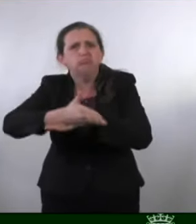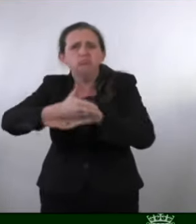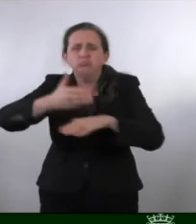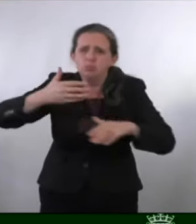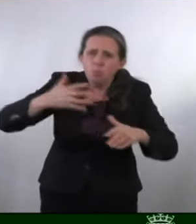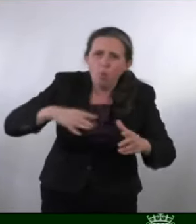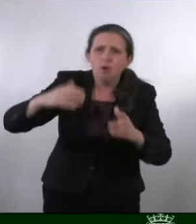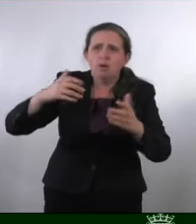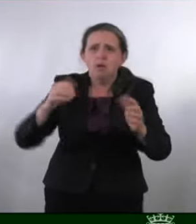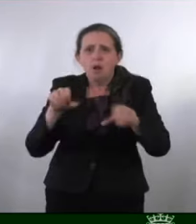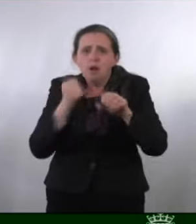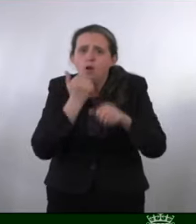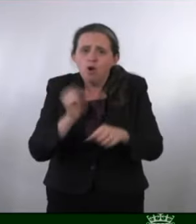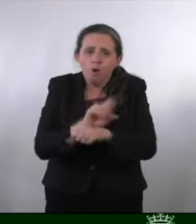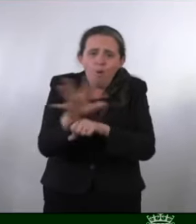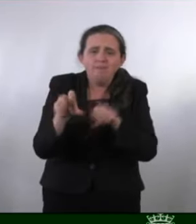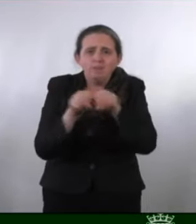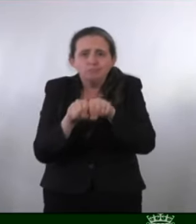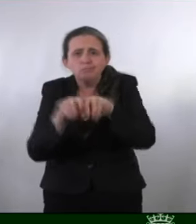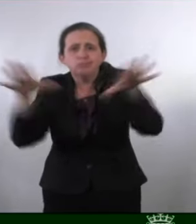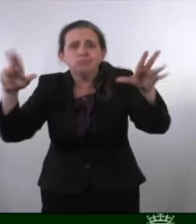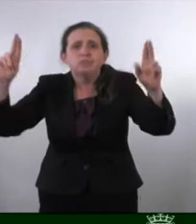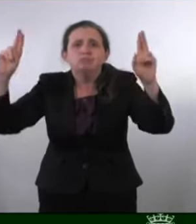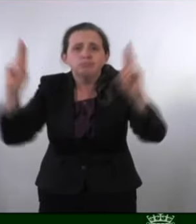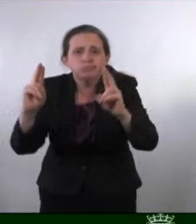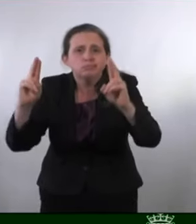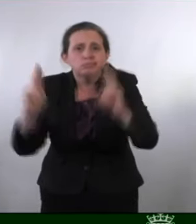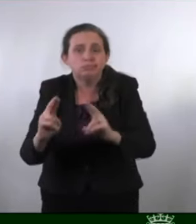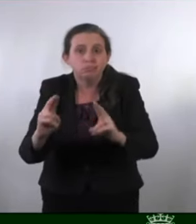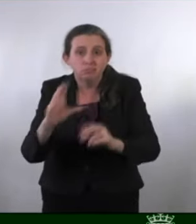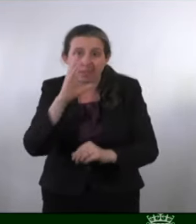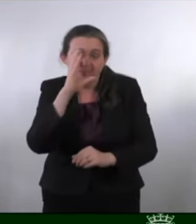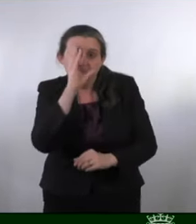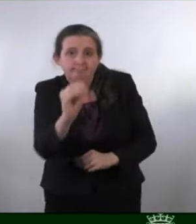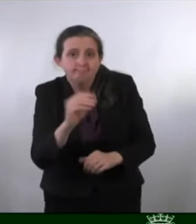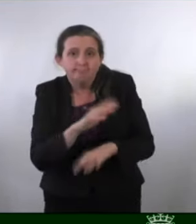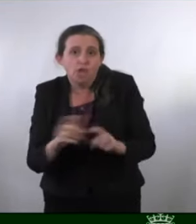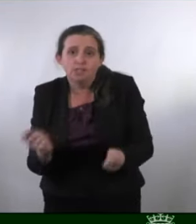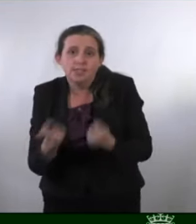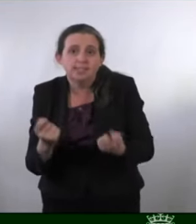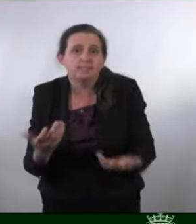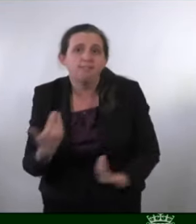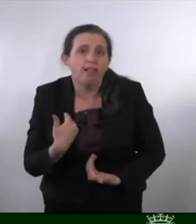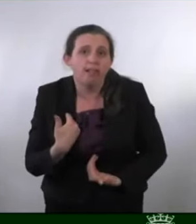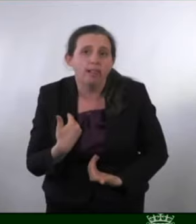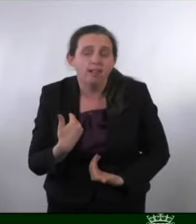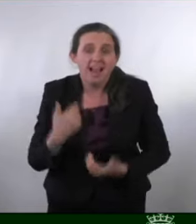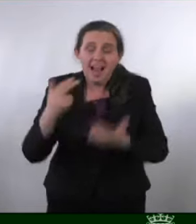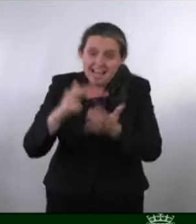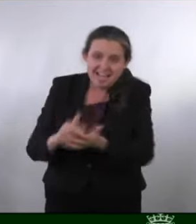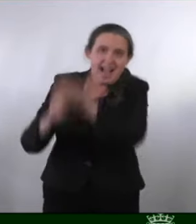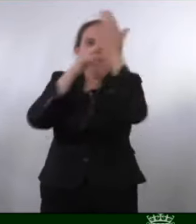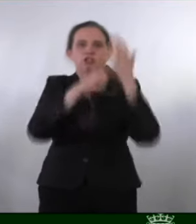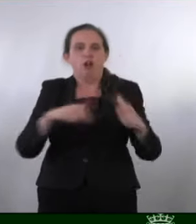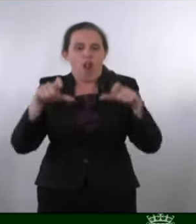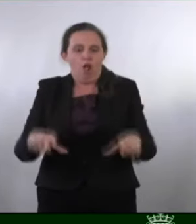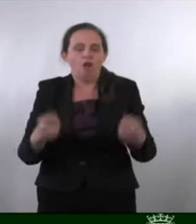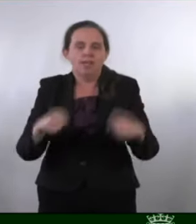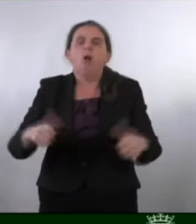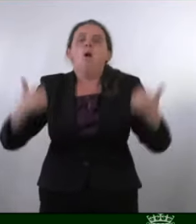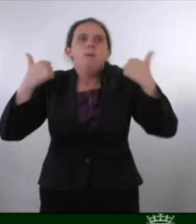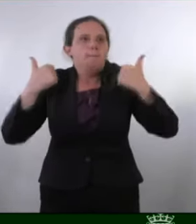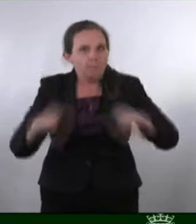rates down, and we have not been successful. Under a national plan, we have started to get there. We've only got to